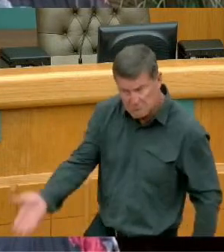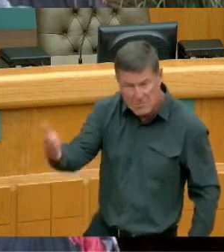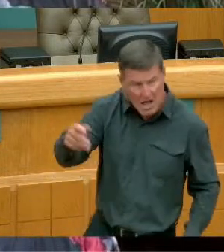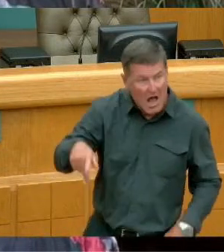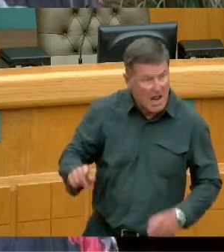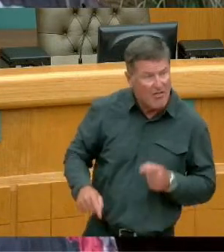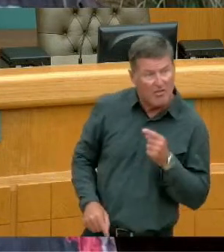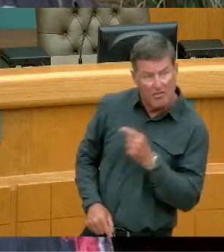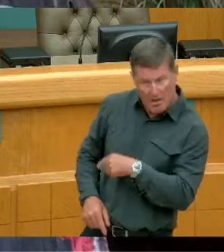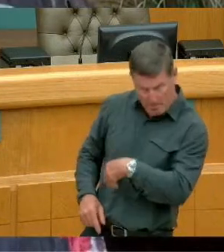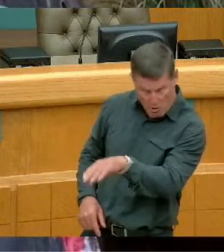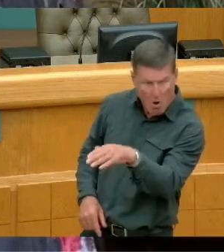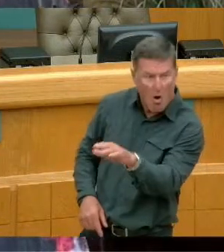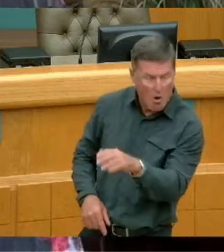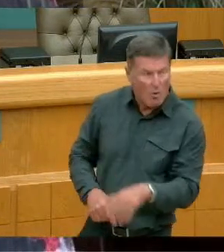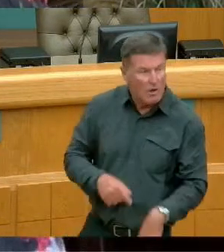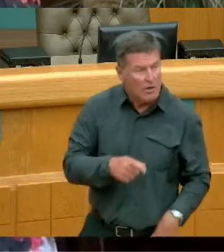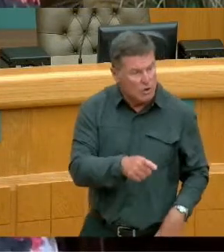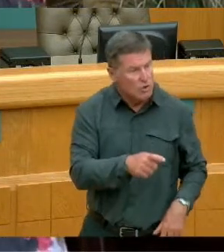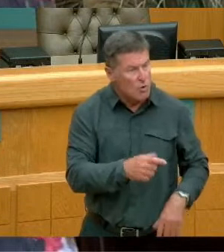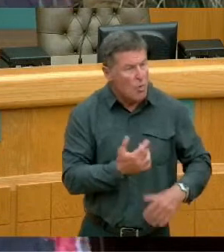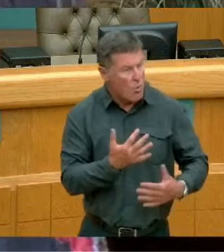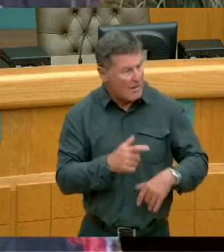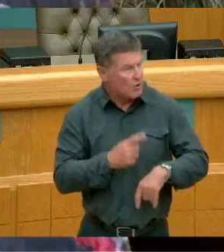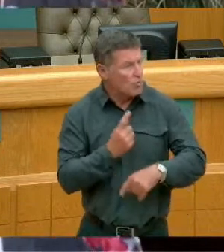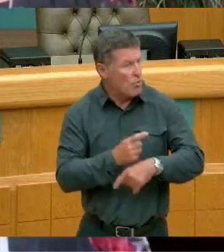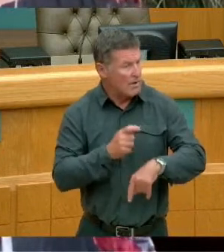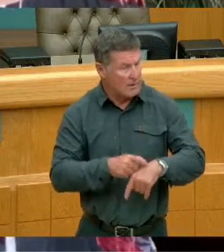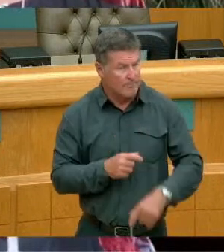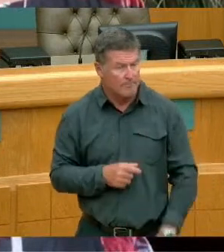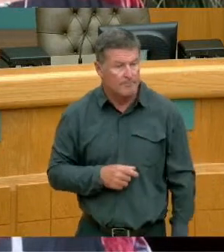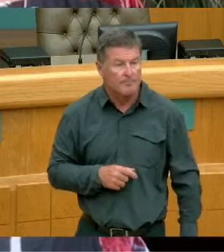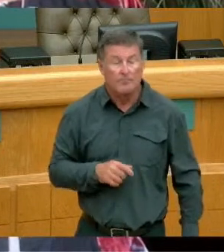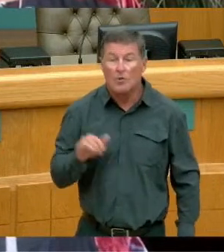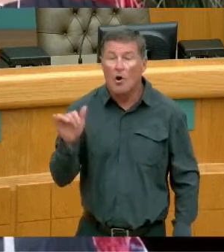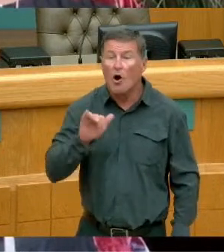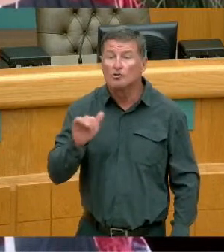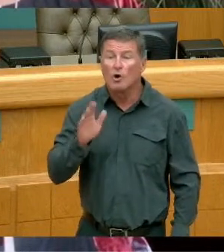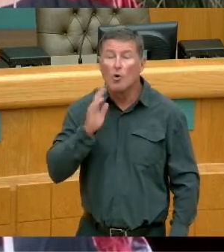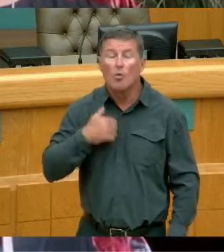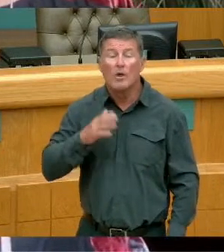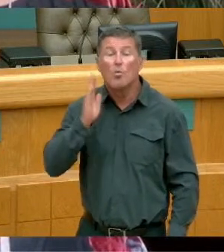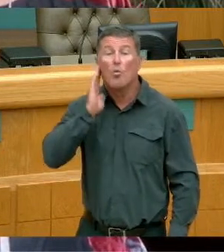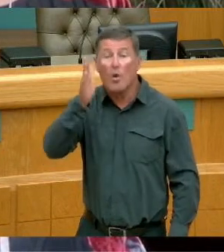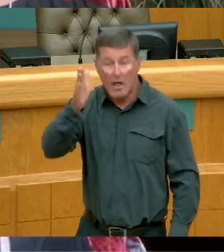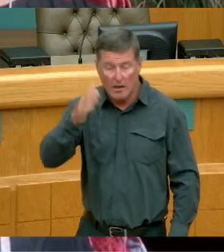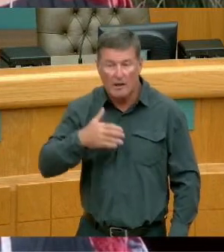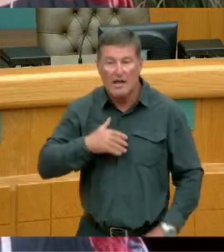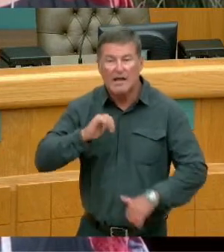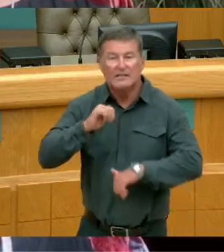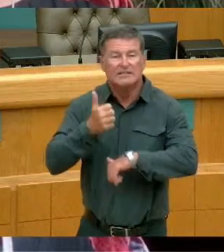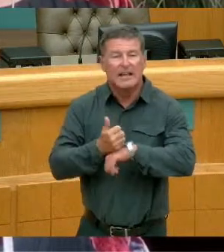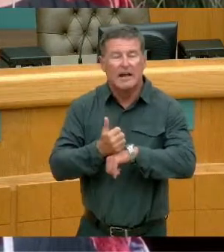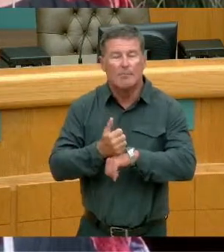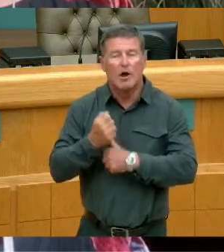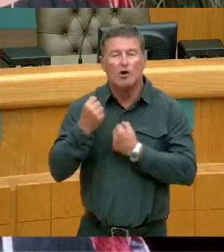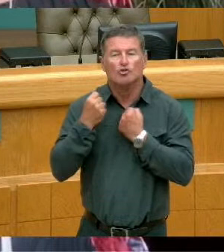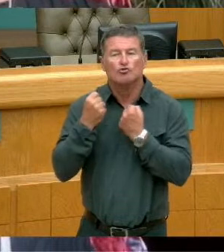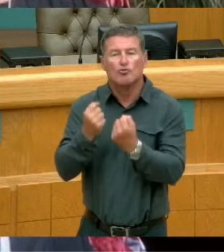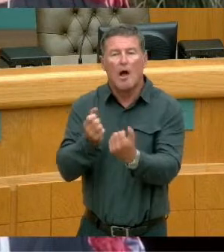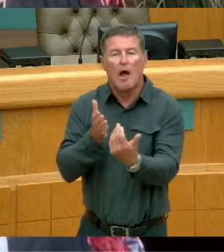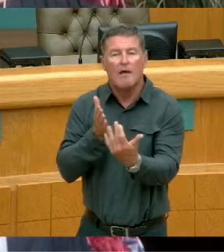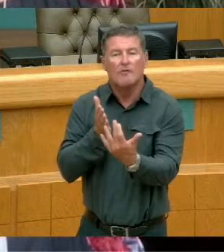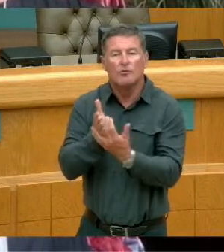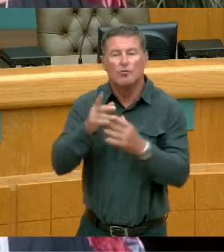service. So the other thing is we are having a drive-through this Thursday at the Concrete Street